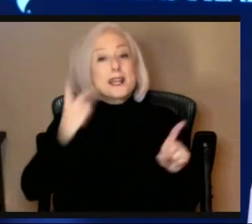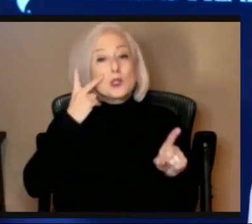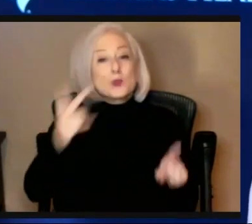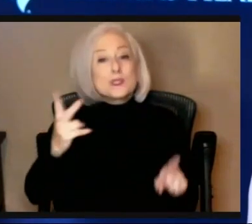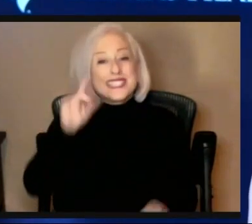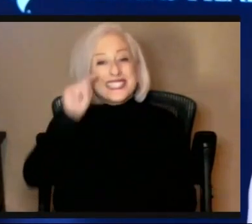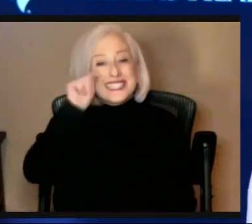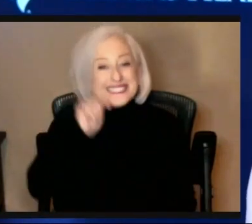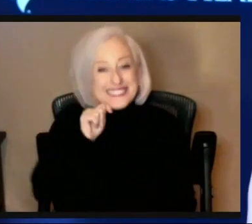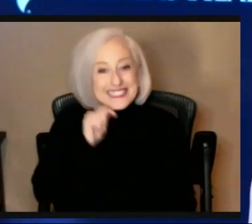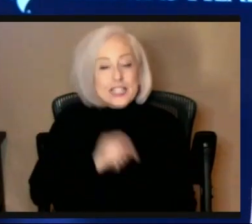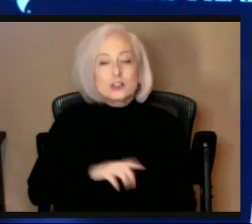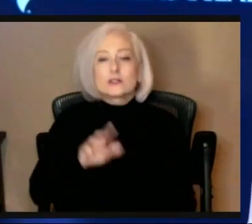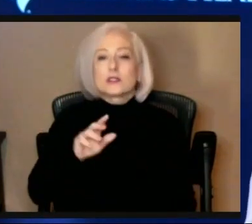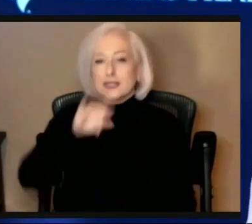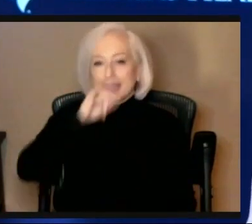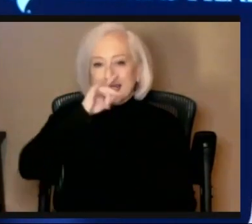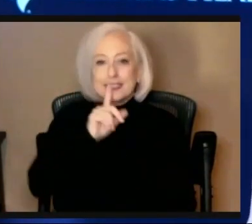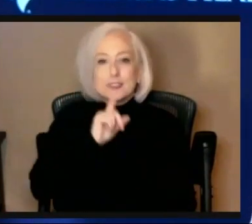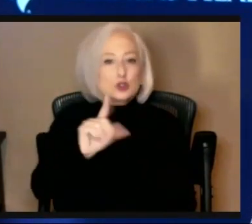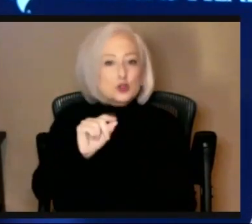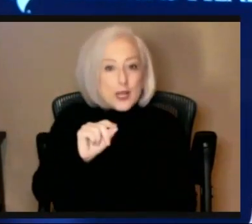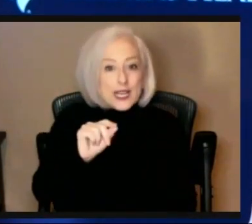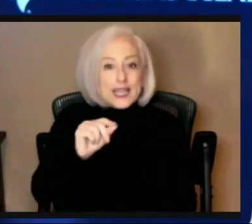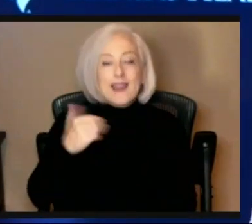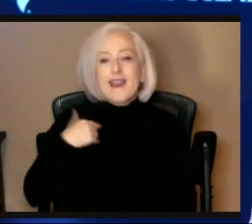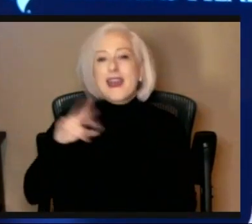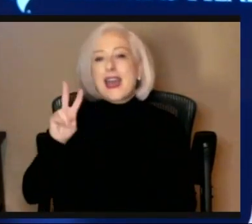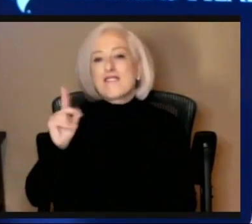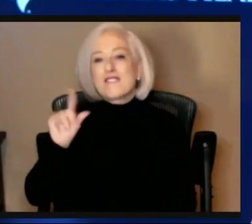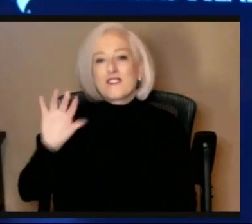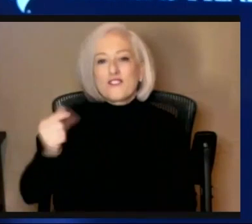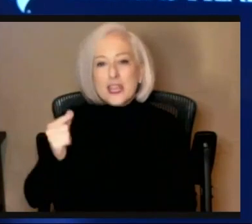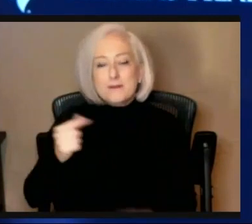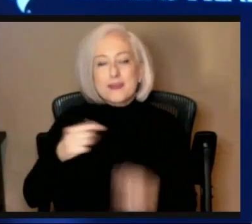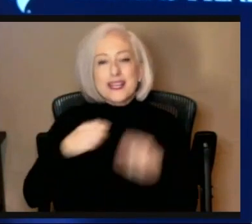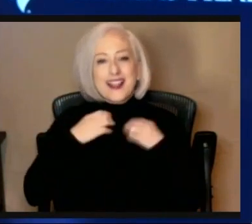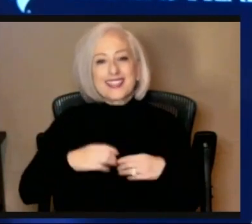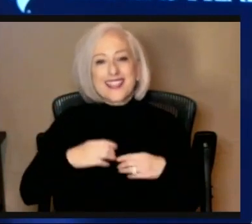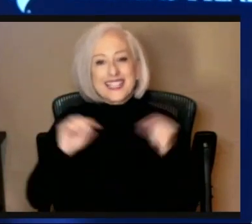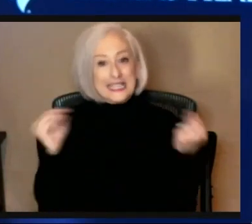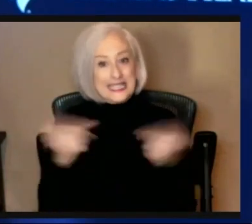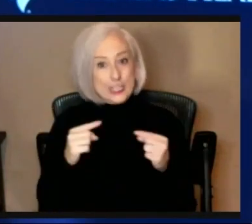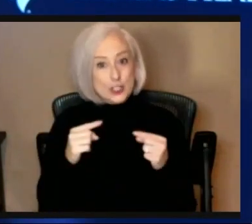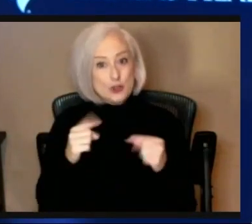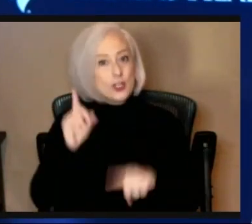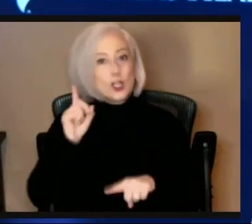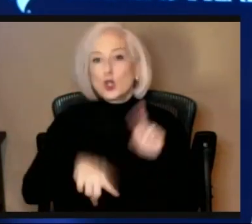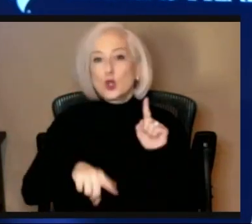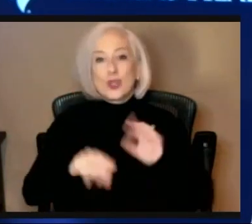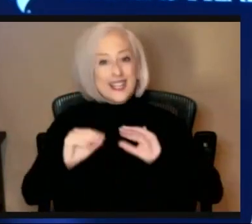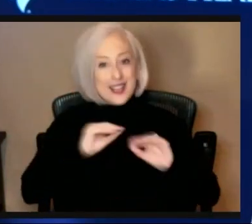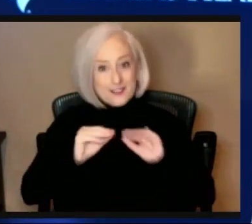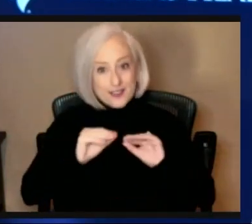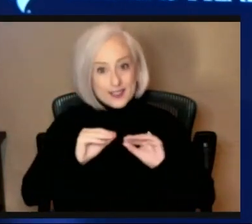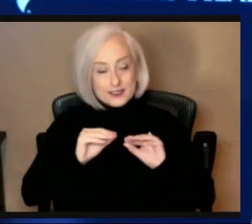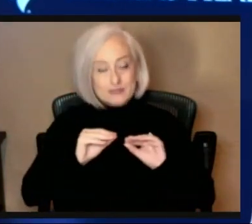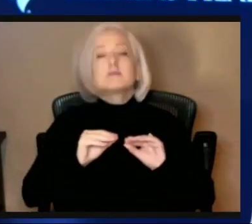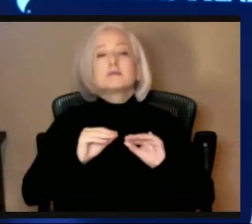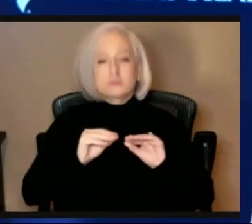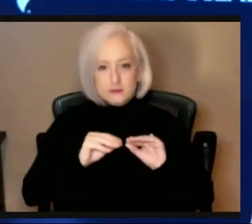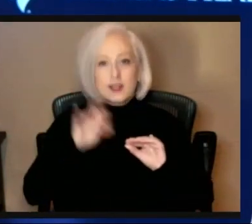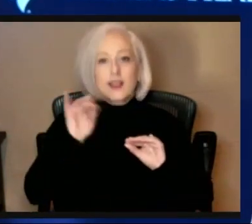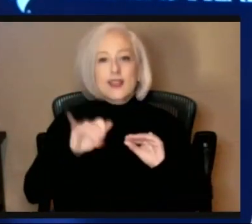get vaping-related lung injury that is irreversible, Right. that is a much bigger problem. I